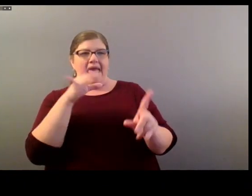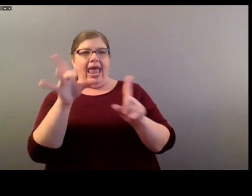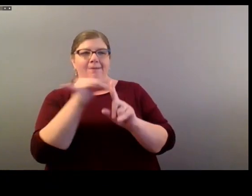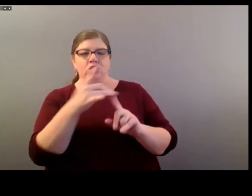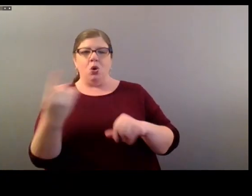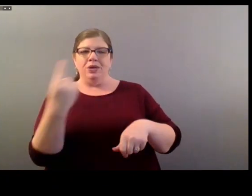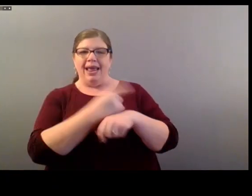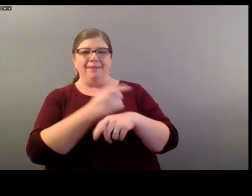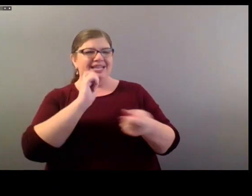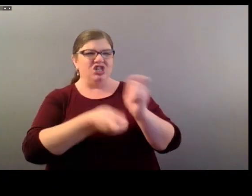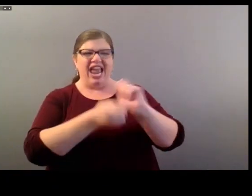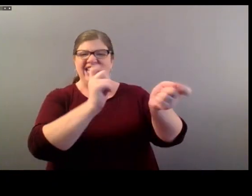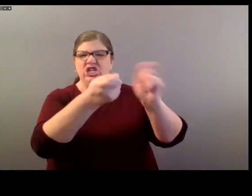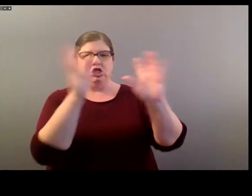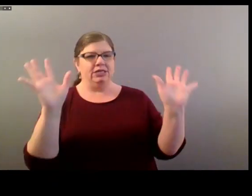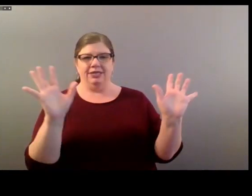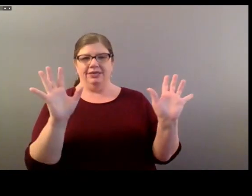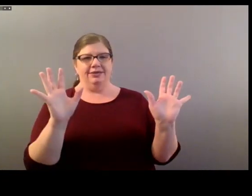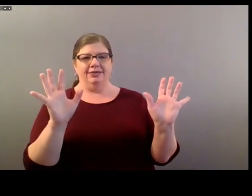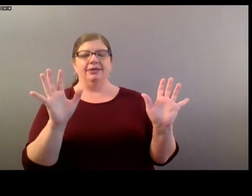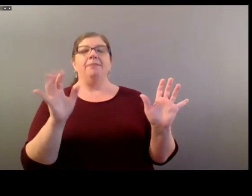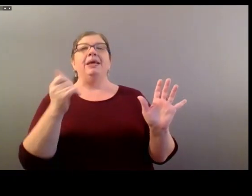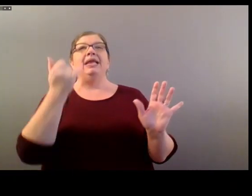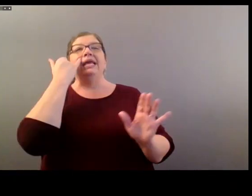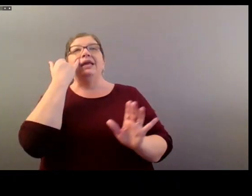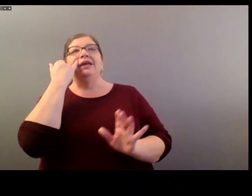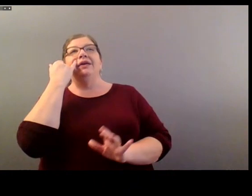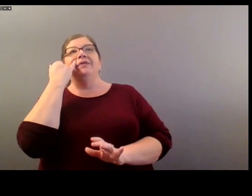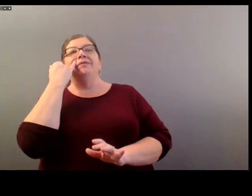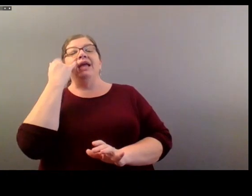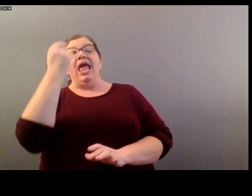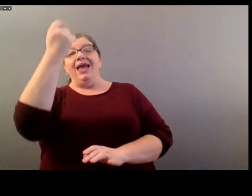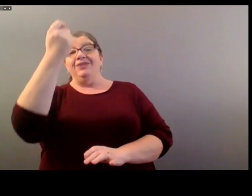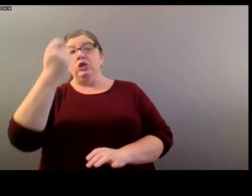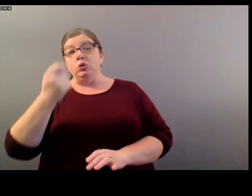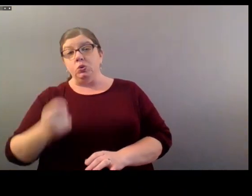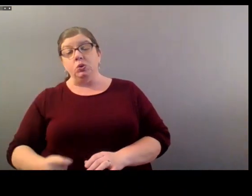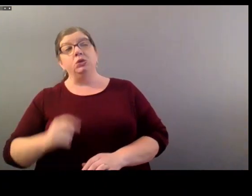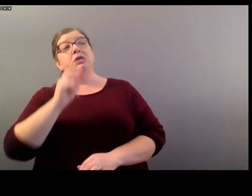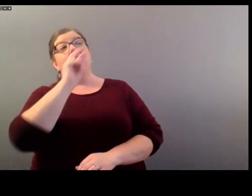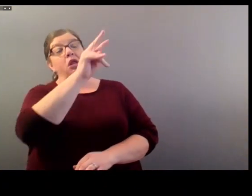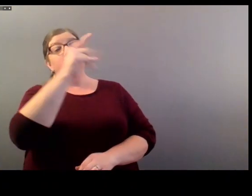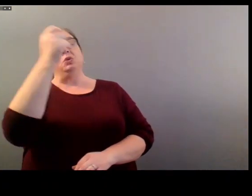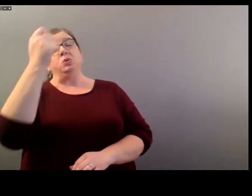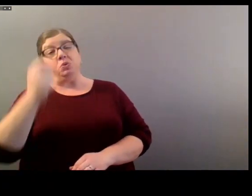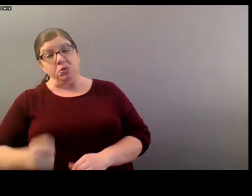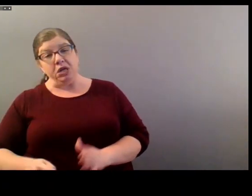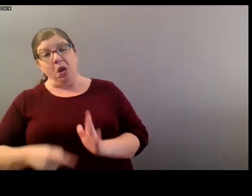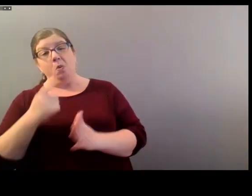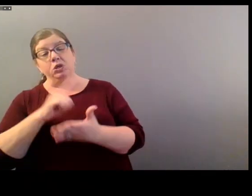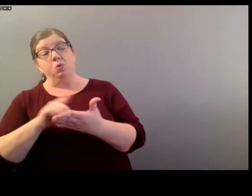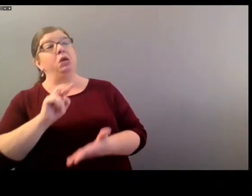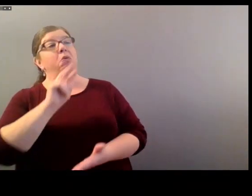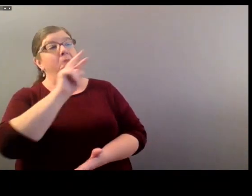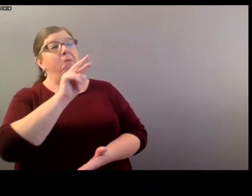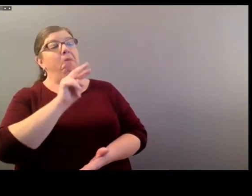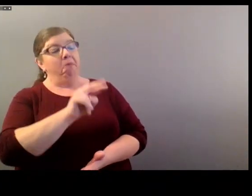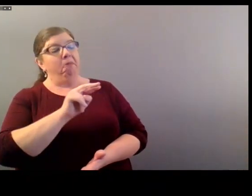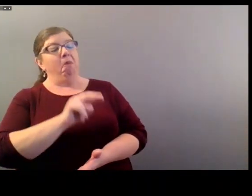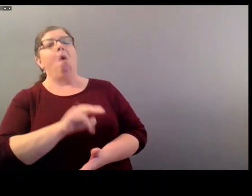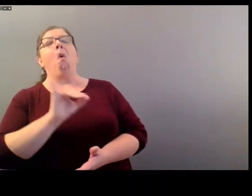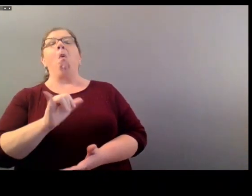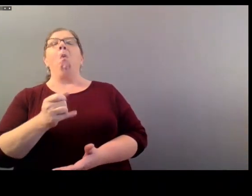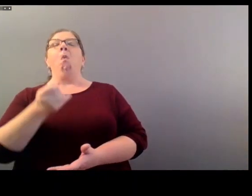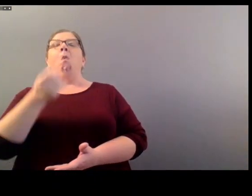changes. But if you look every Tuesday, for instance, when we get the new tier assigned, then it makes much more sense.